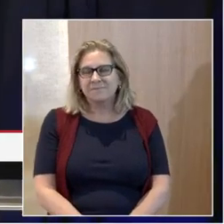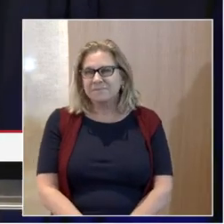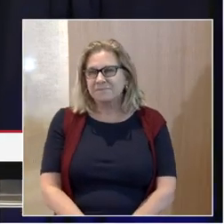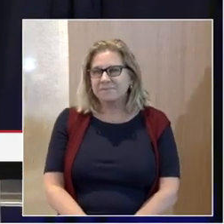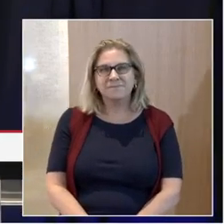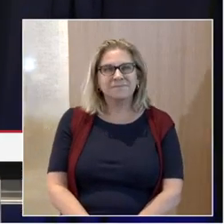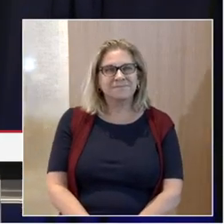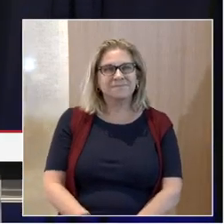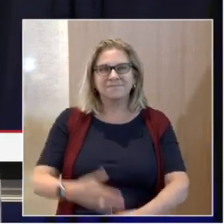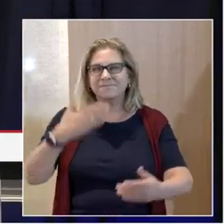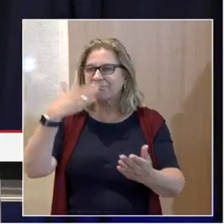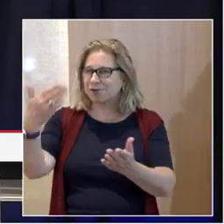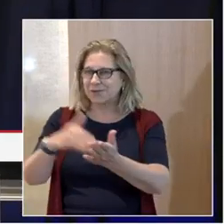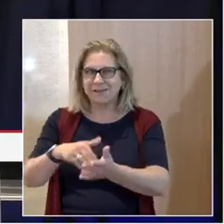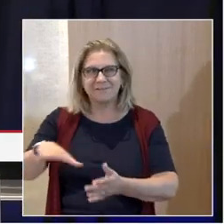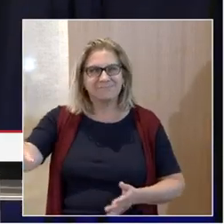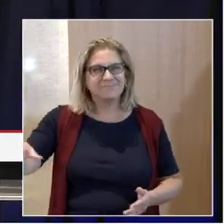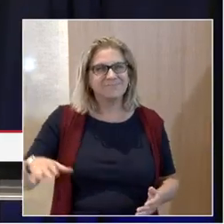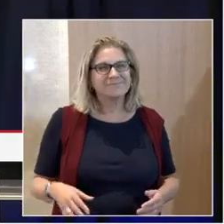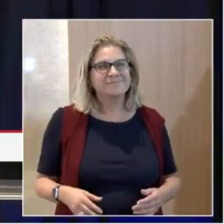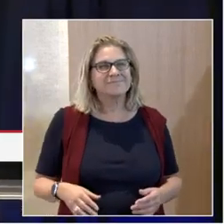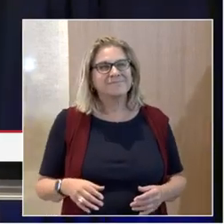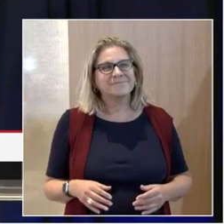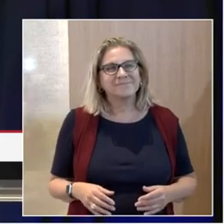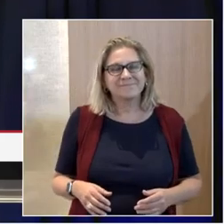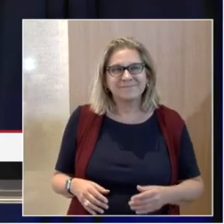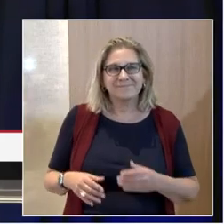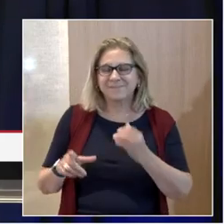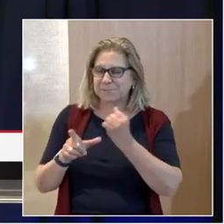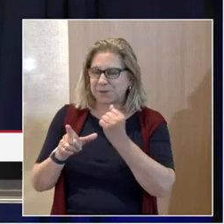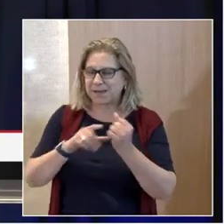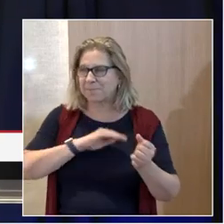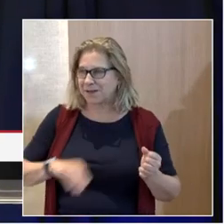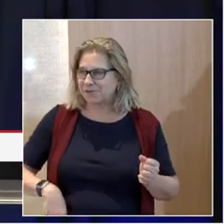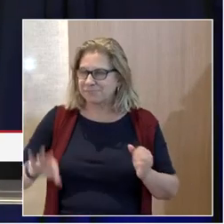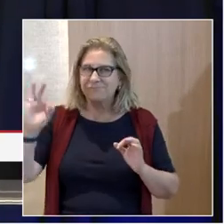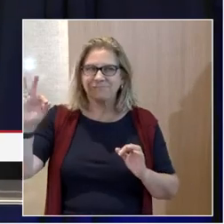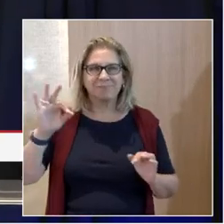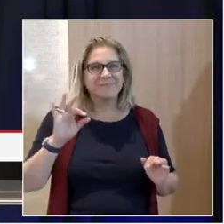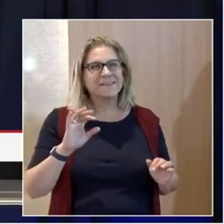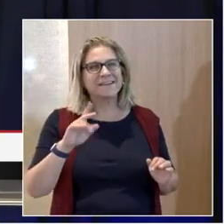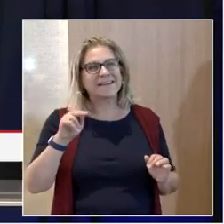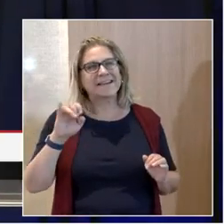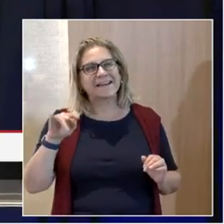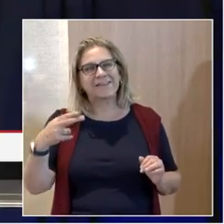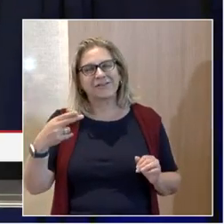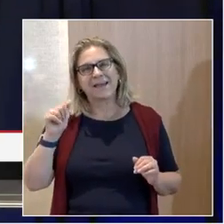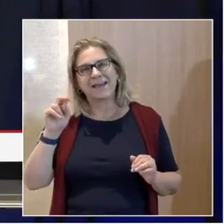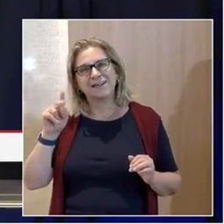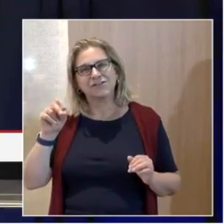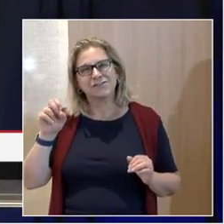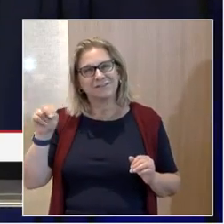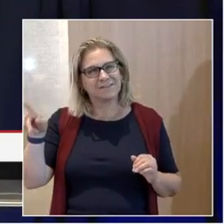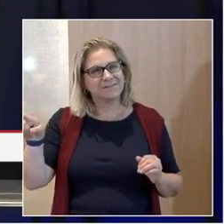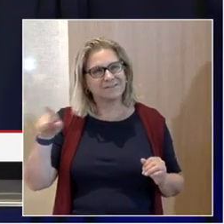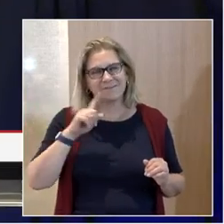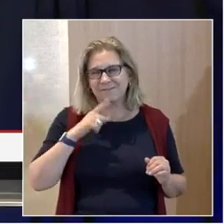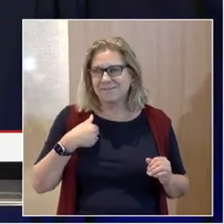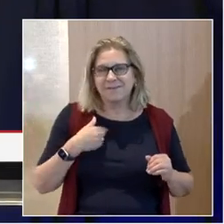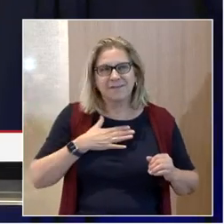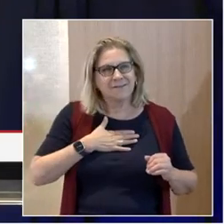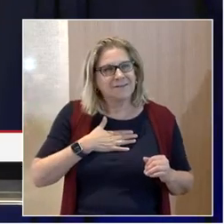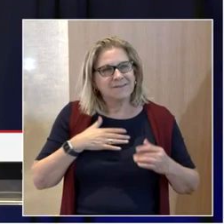Thank you again, Deputy Mayor Keith Anderson. We certainly appreciate your energy and enthusiasm and just the many actions that are underway